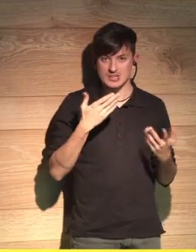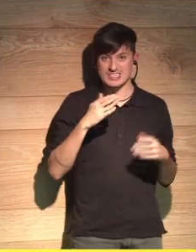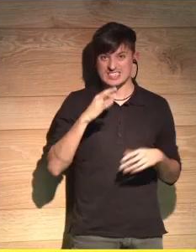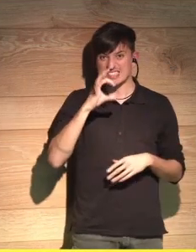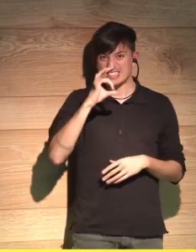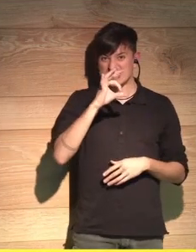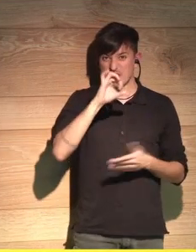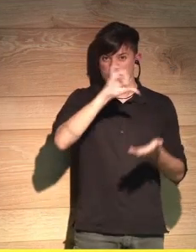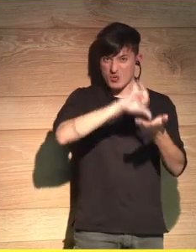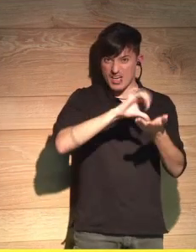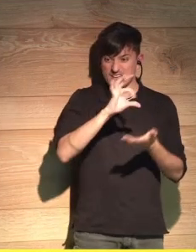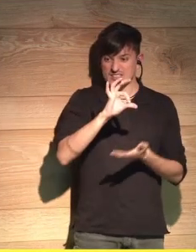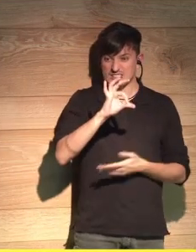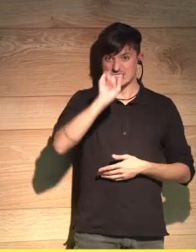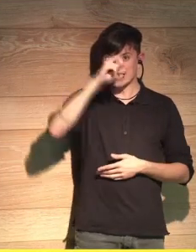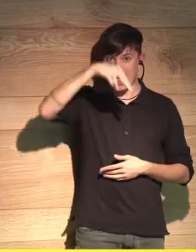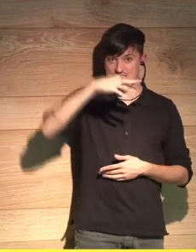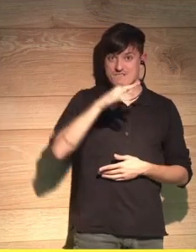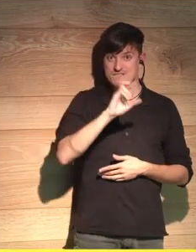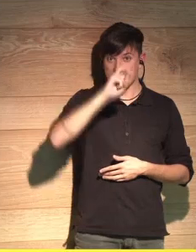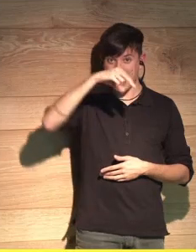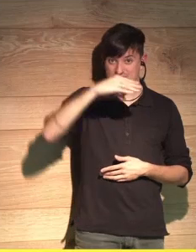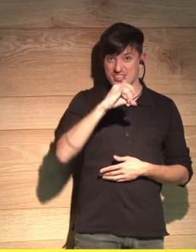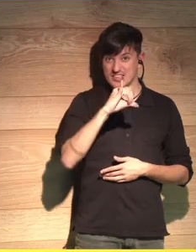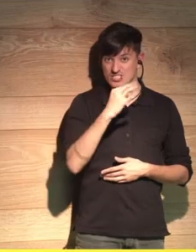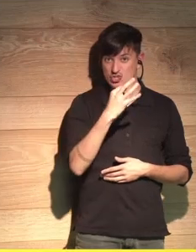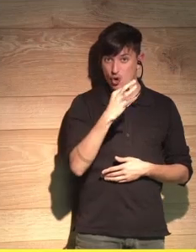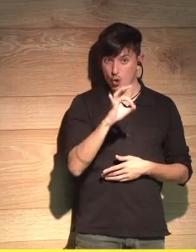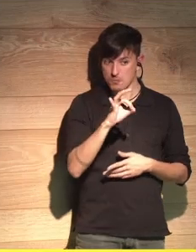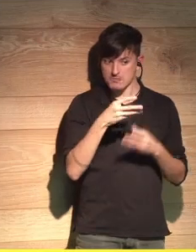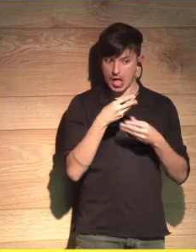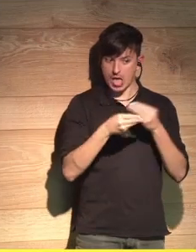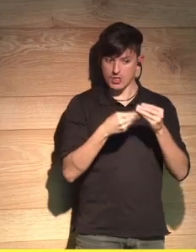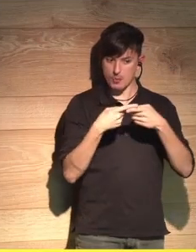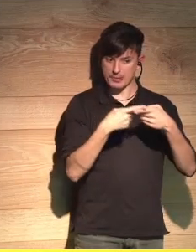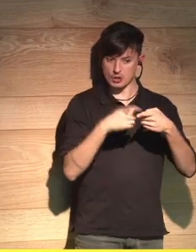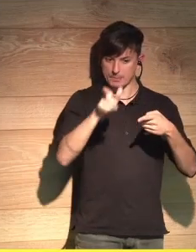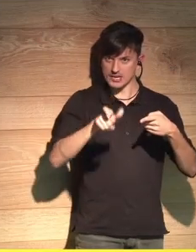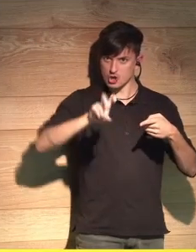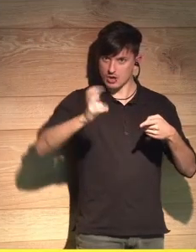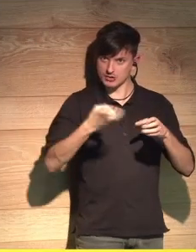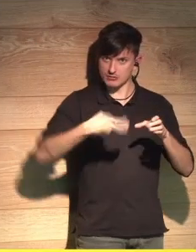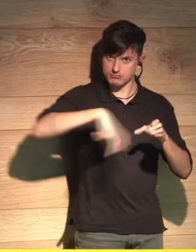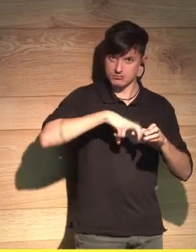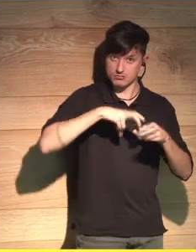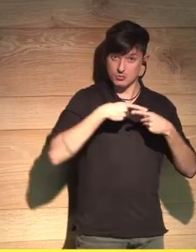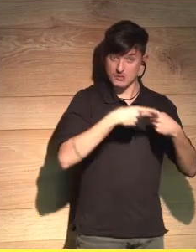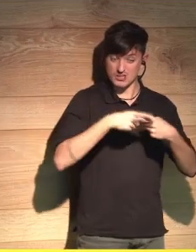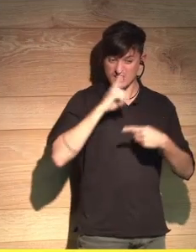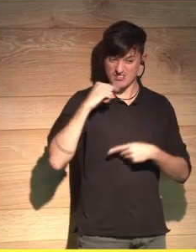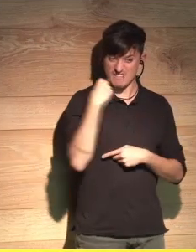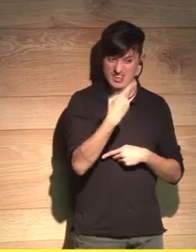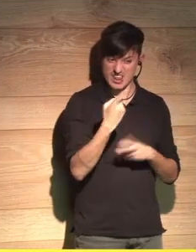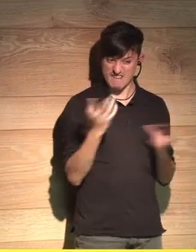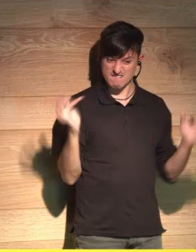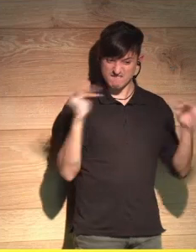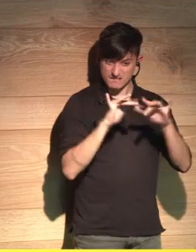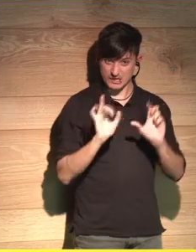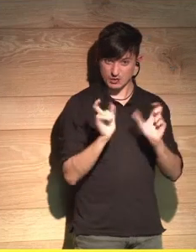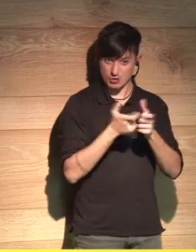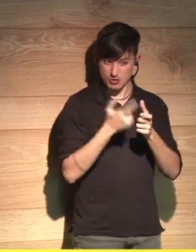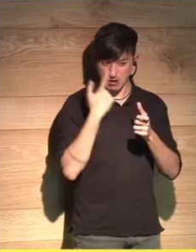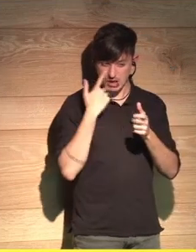every day actually happening by sharing your ride with a stranger. I will tell you next year when we meet about the follow-up project our students